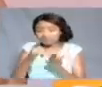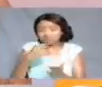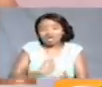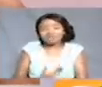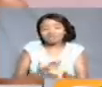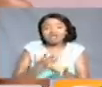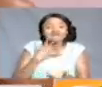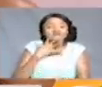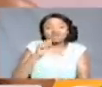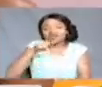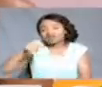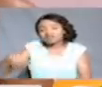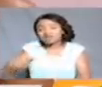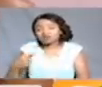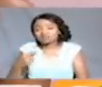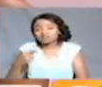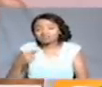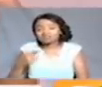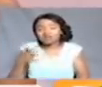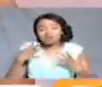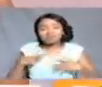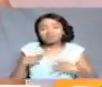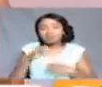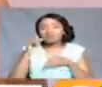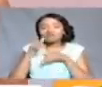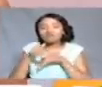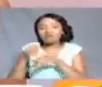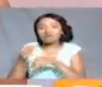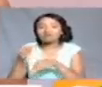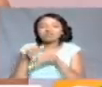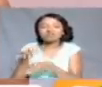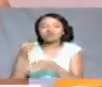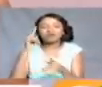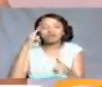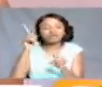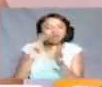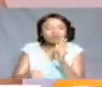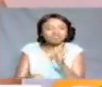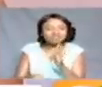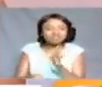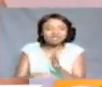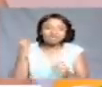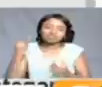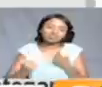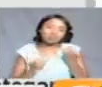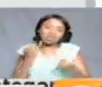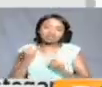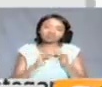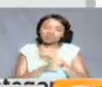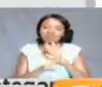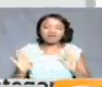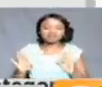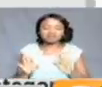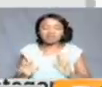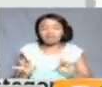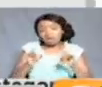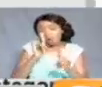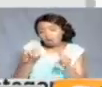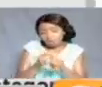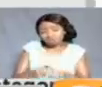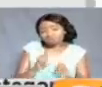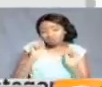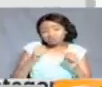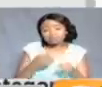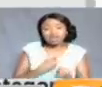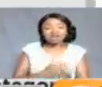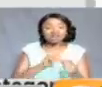of people, if you look at that last chart, that follow you just for entertainment. Exactly. Yeah. Right. You can have 1,000,000 followers that follow you just because you're